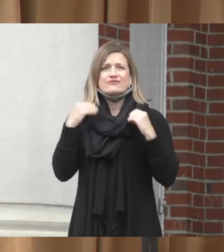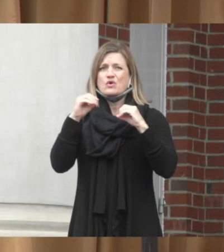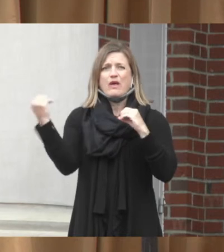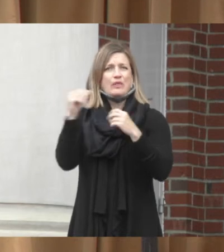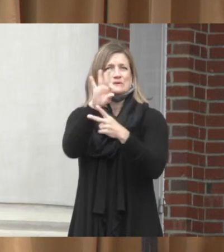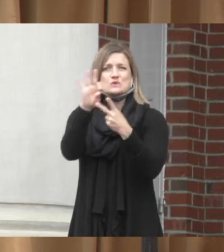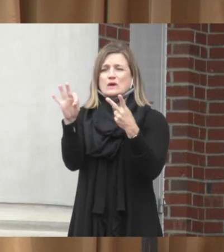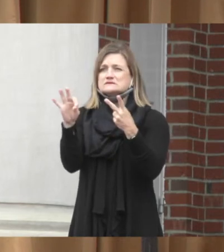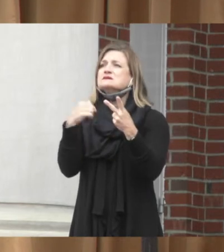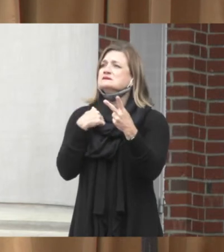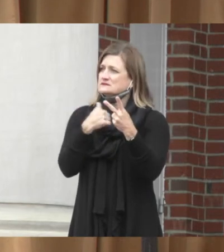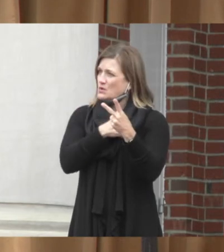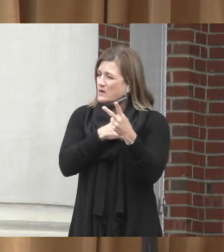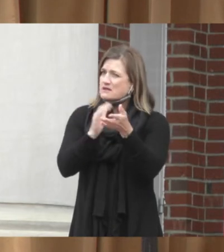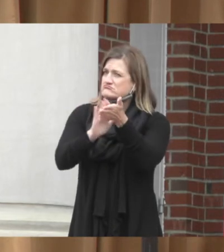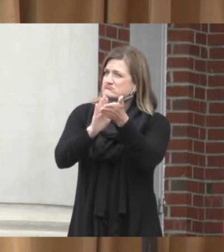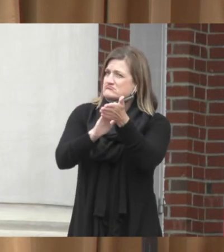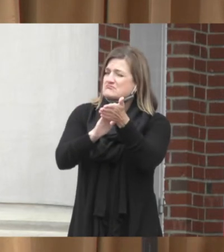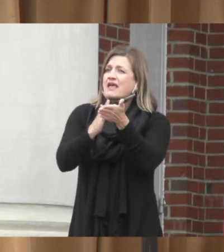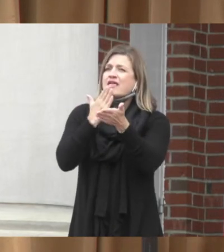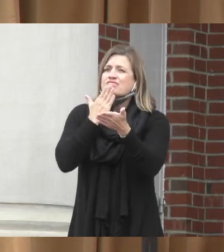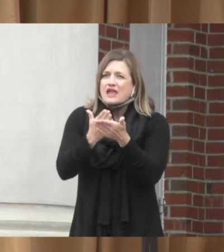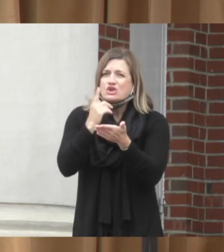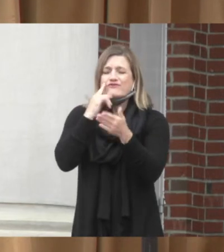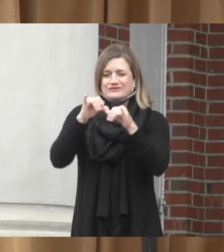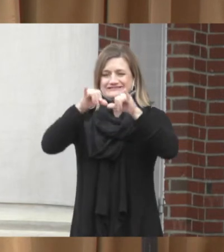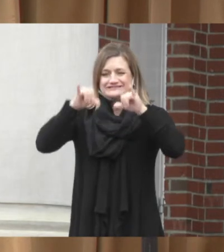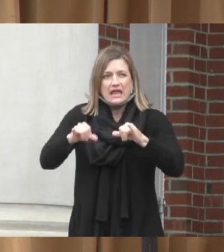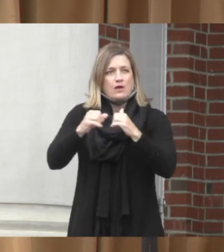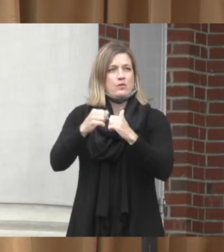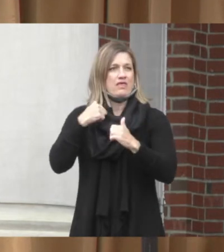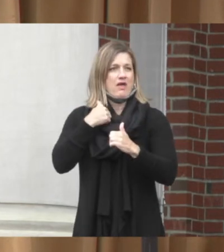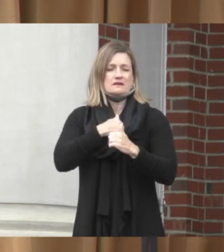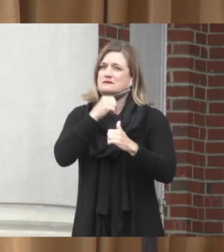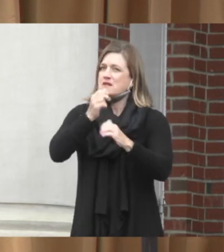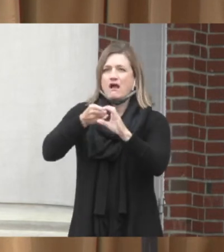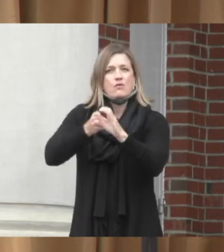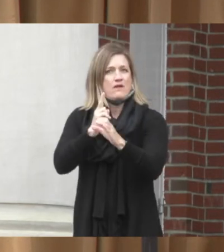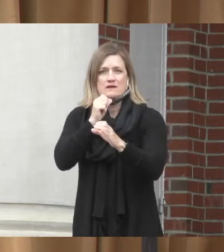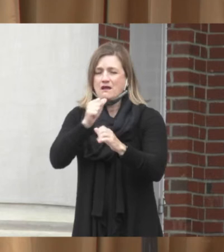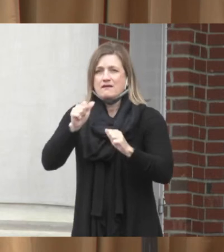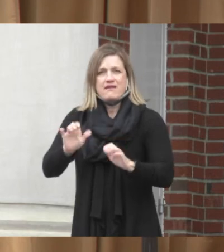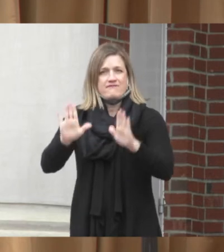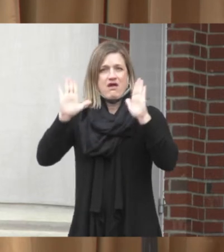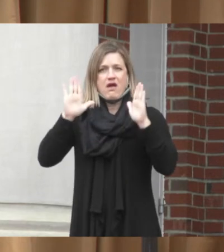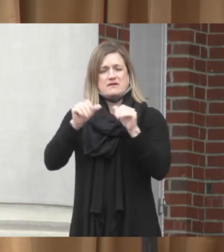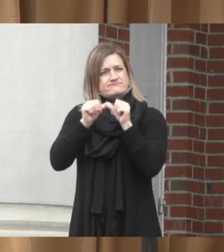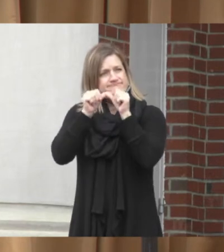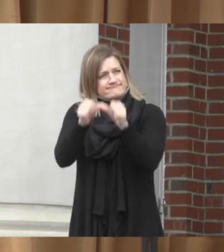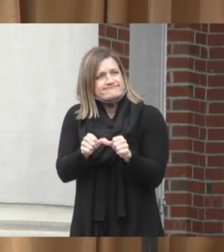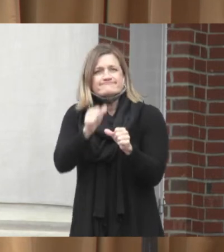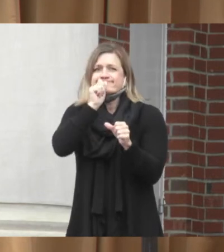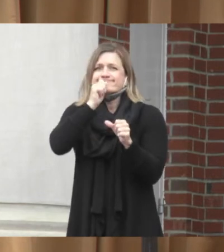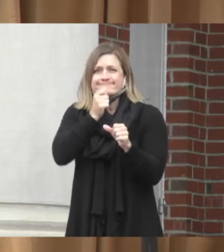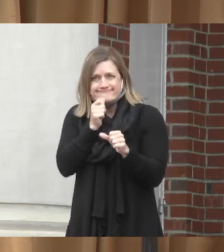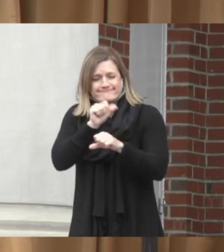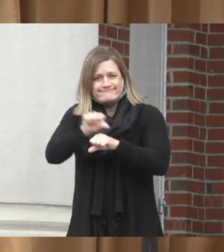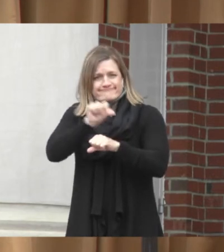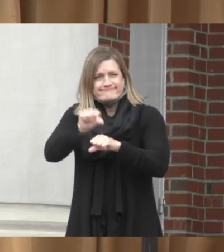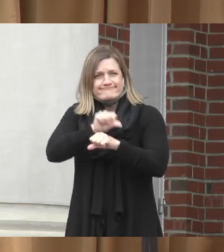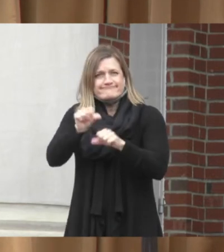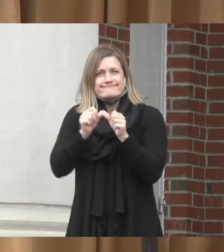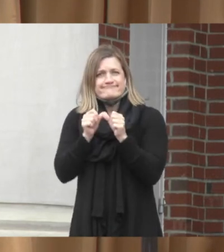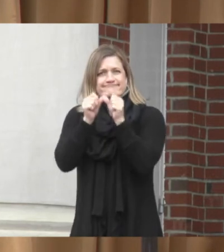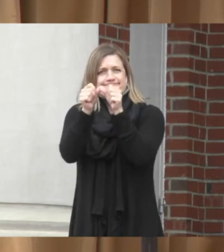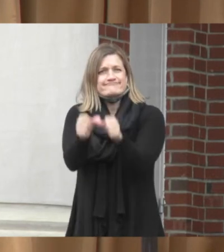appreciation to you for sticking with us and really entrusting the journey that you've had. You hung in there. And you stuck with us, and